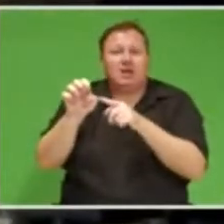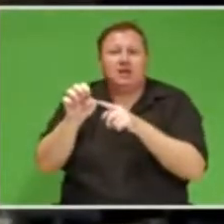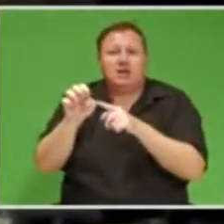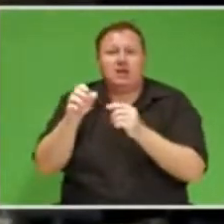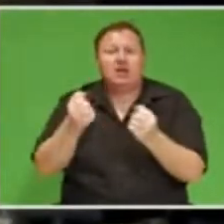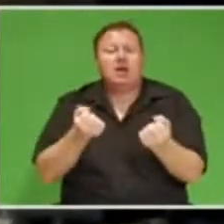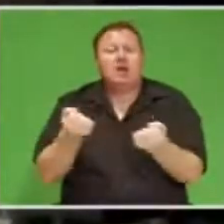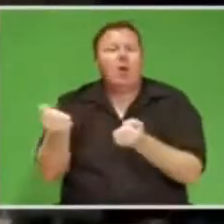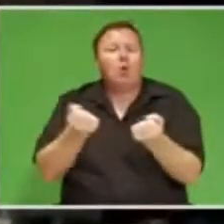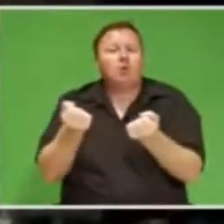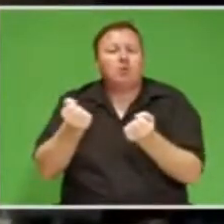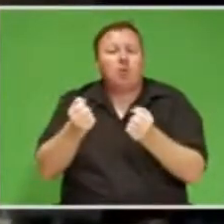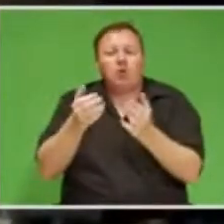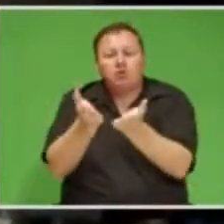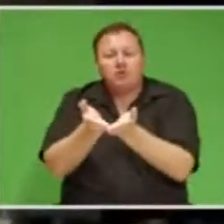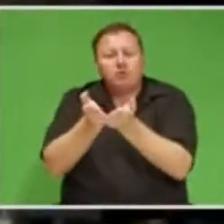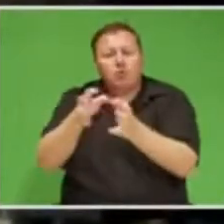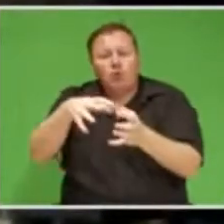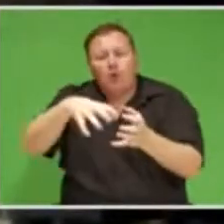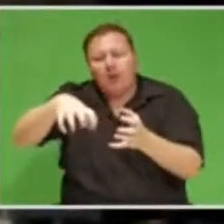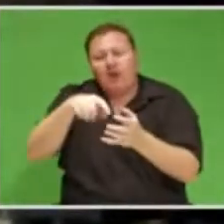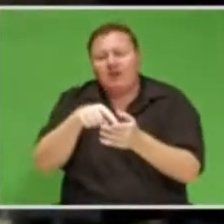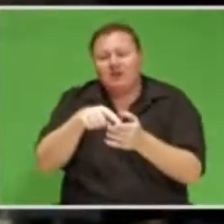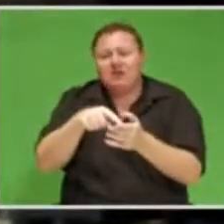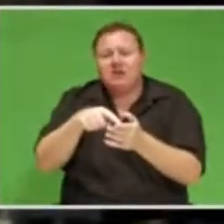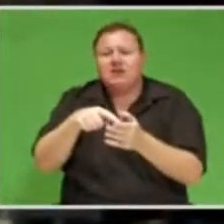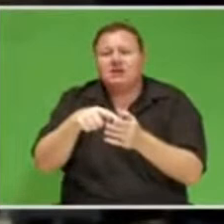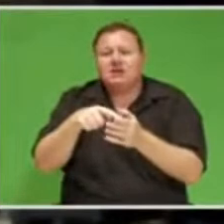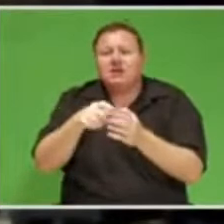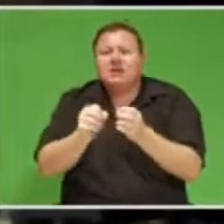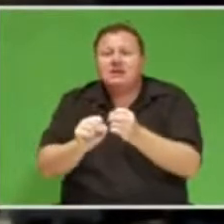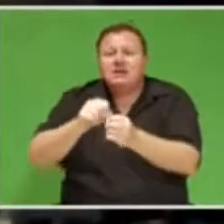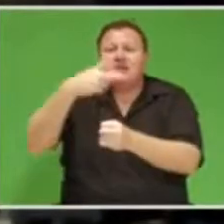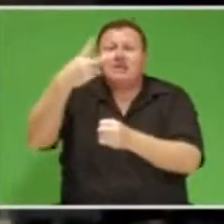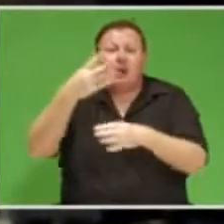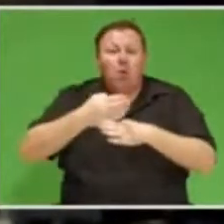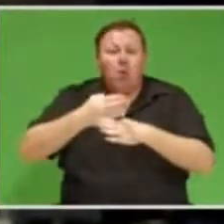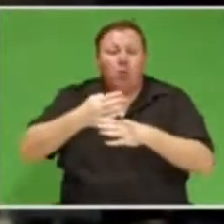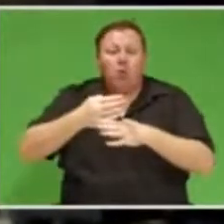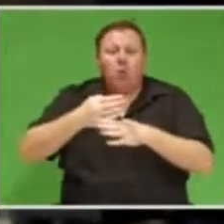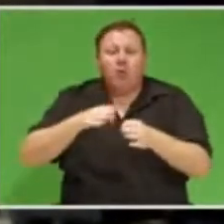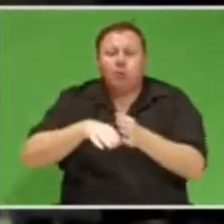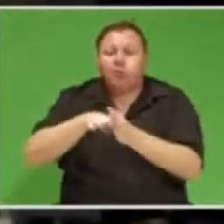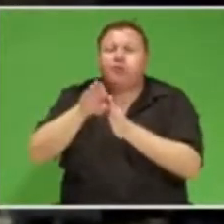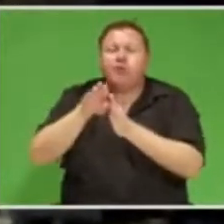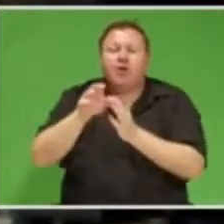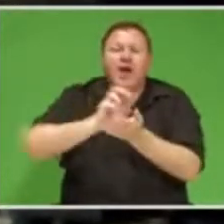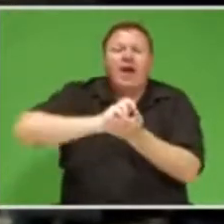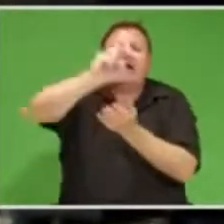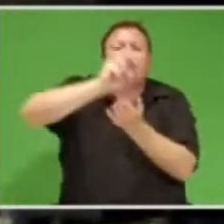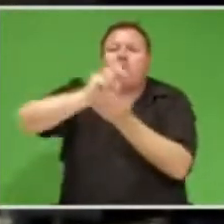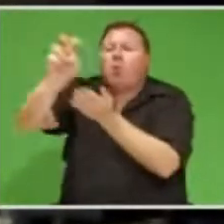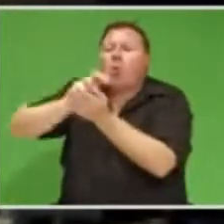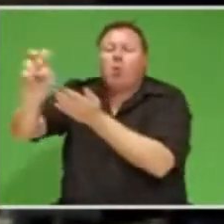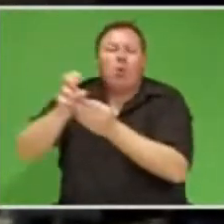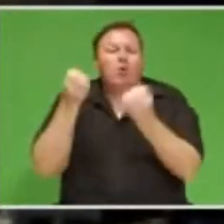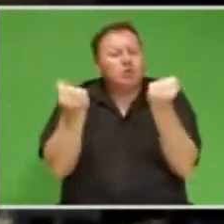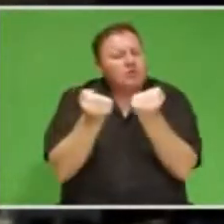than doubled its capacity and has already seen an increase in exports.